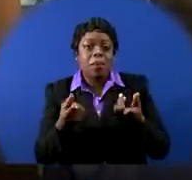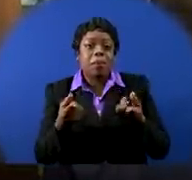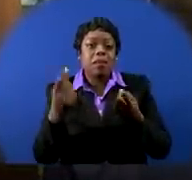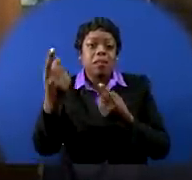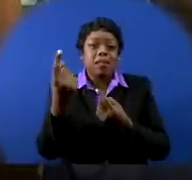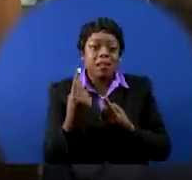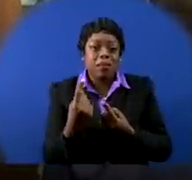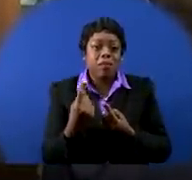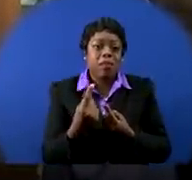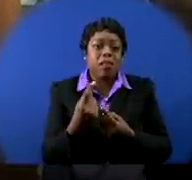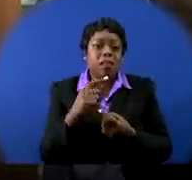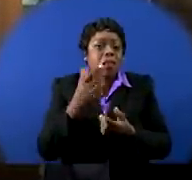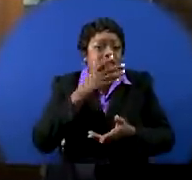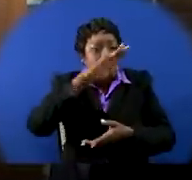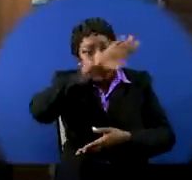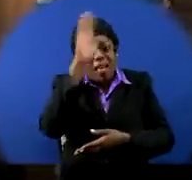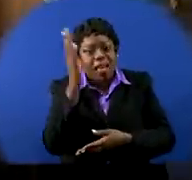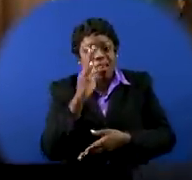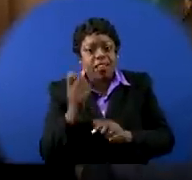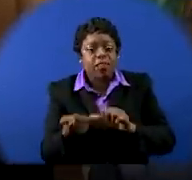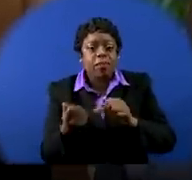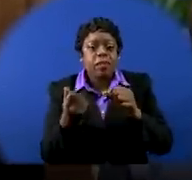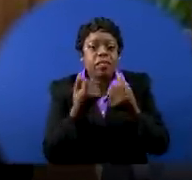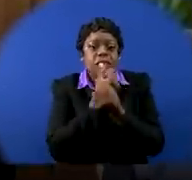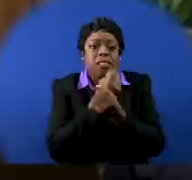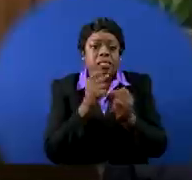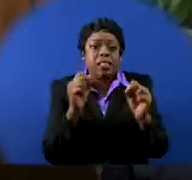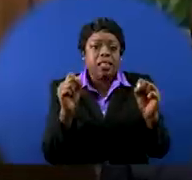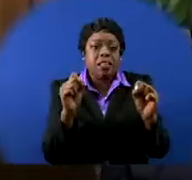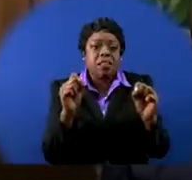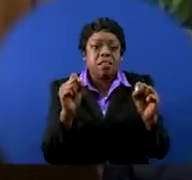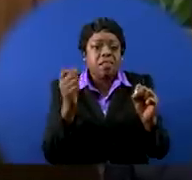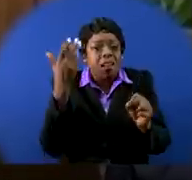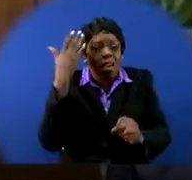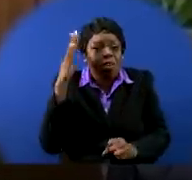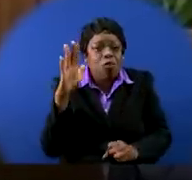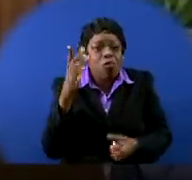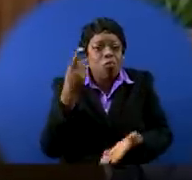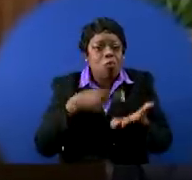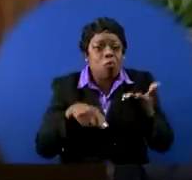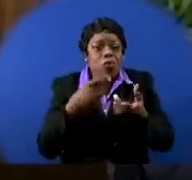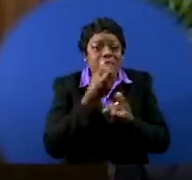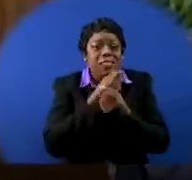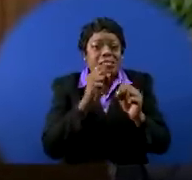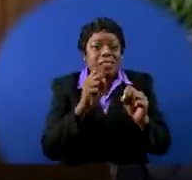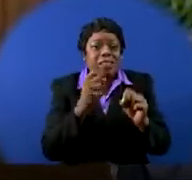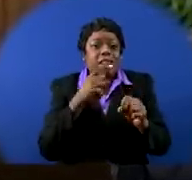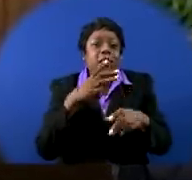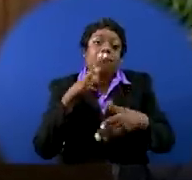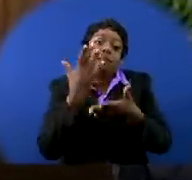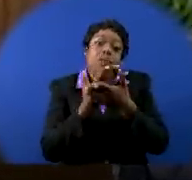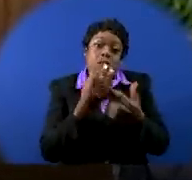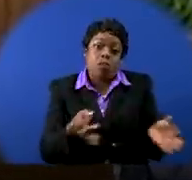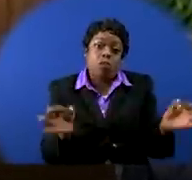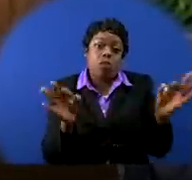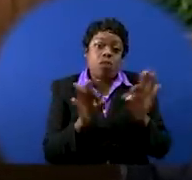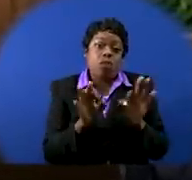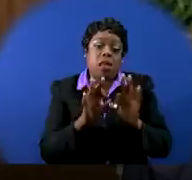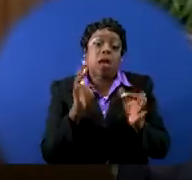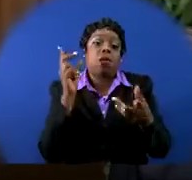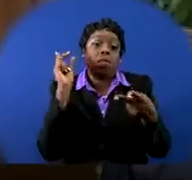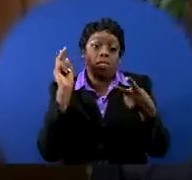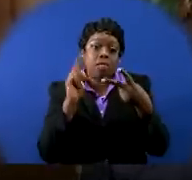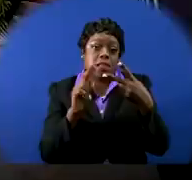I've never been saved. I don't know what saved means. I need to be saved. If that's going to make my life worthwhile, I want to be that. But secondarily,